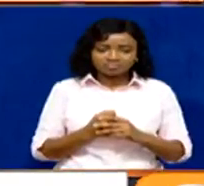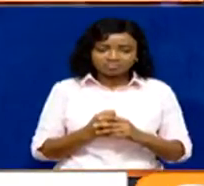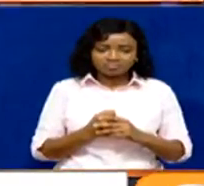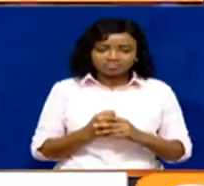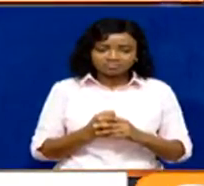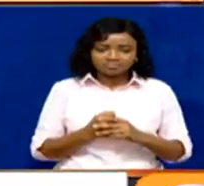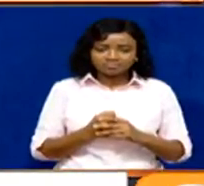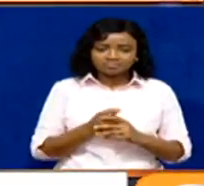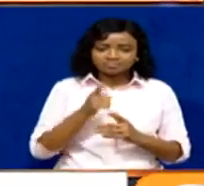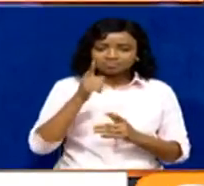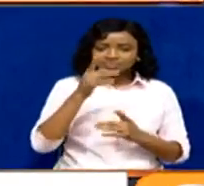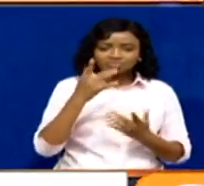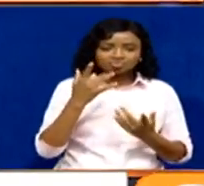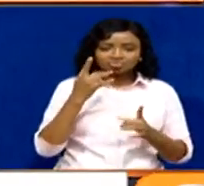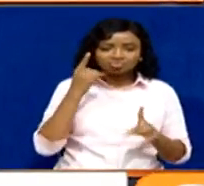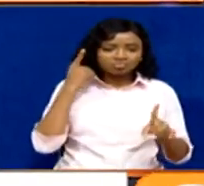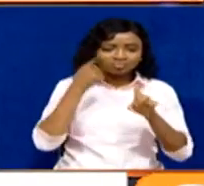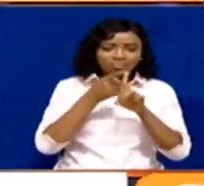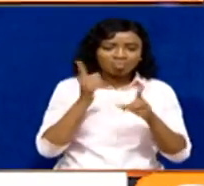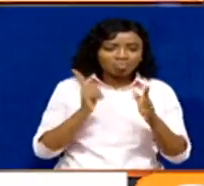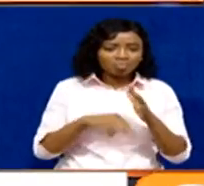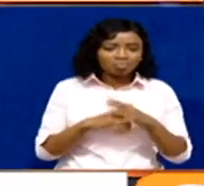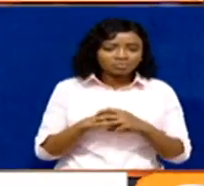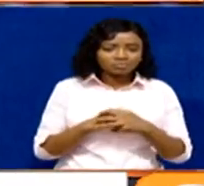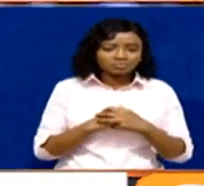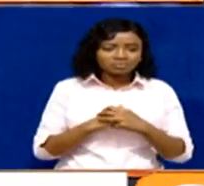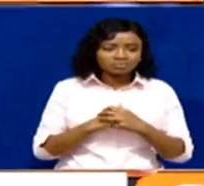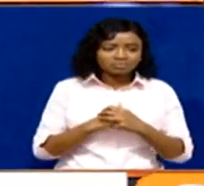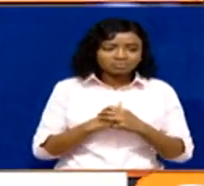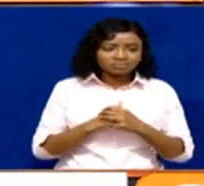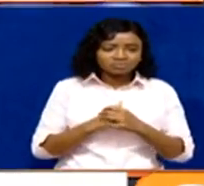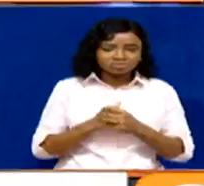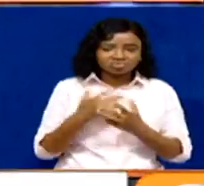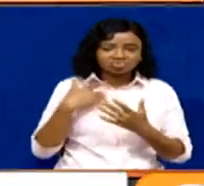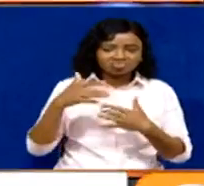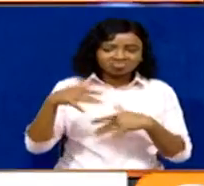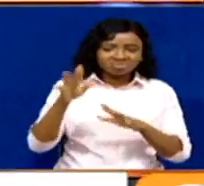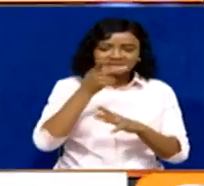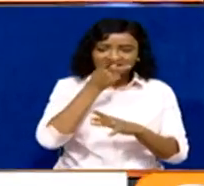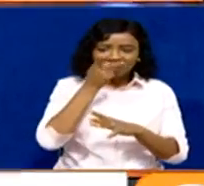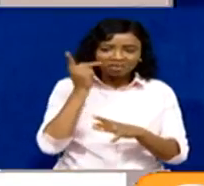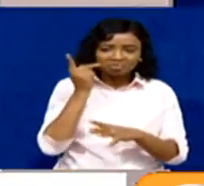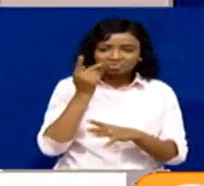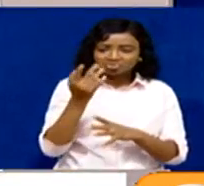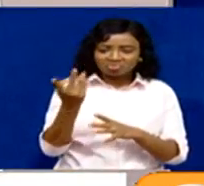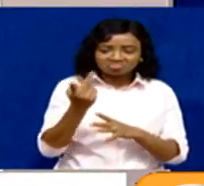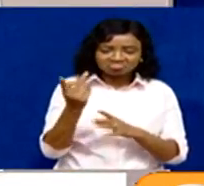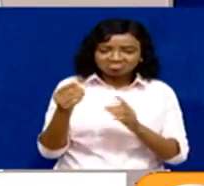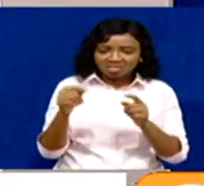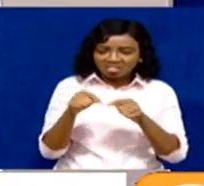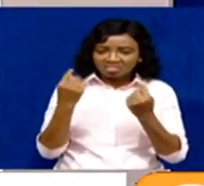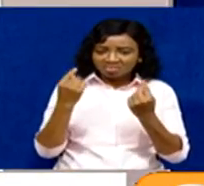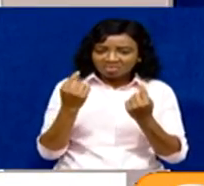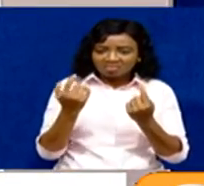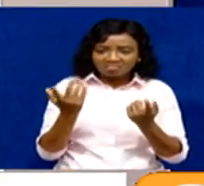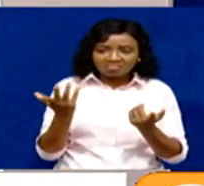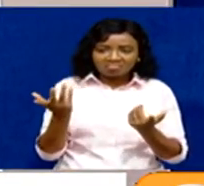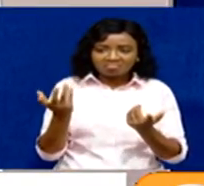Yata. What is your main point of departure with Kalonzo? Mm. Do you have a problem with him? I think the things that I